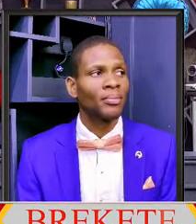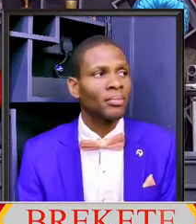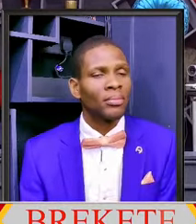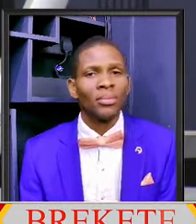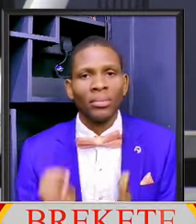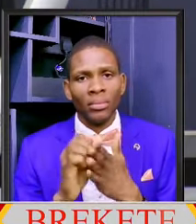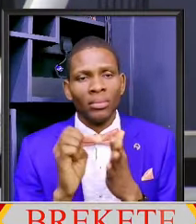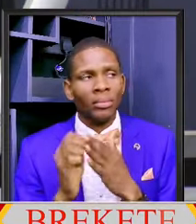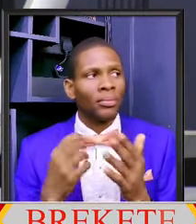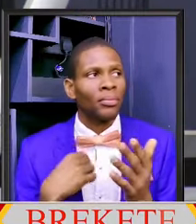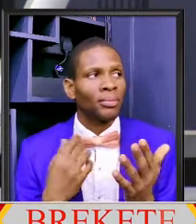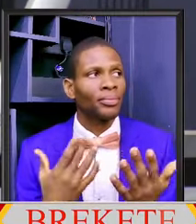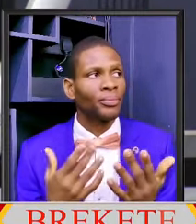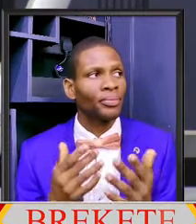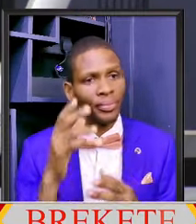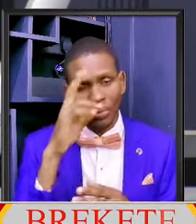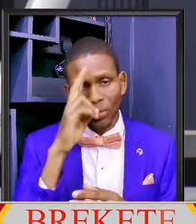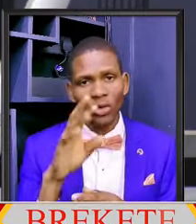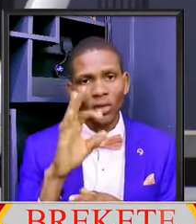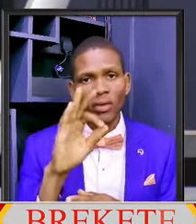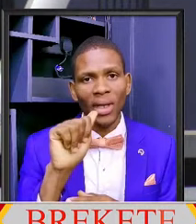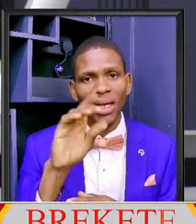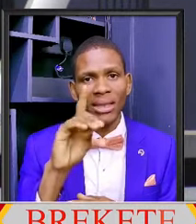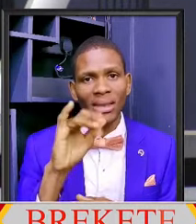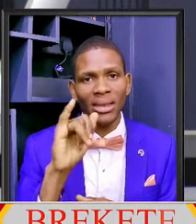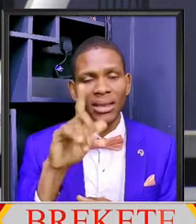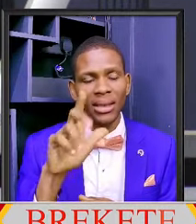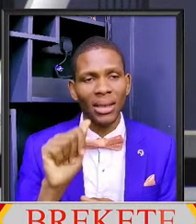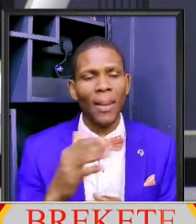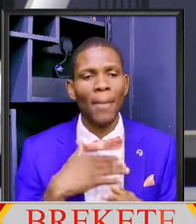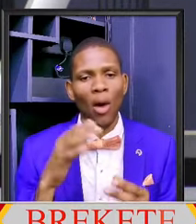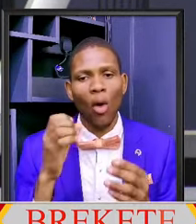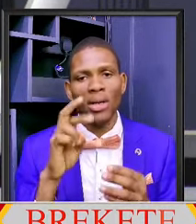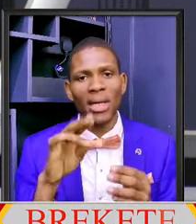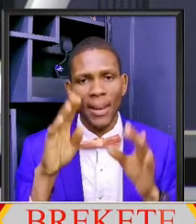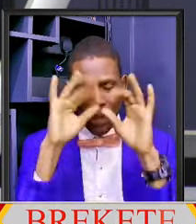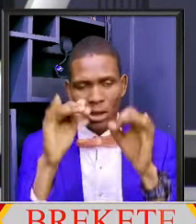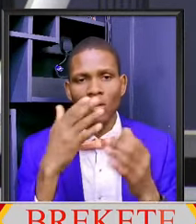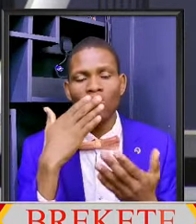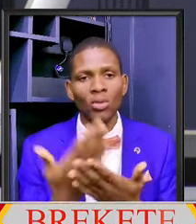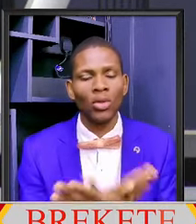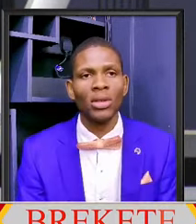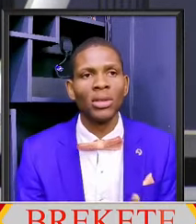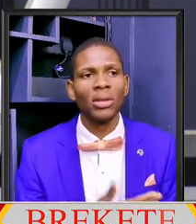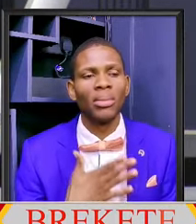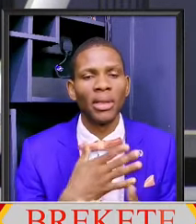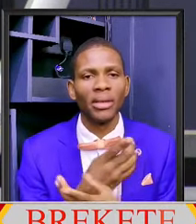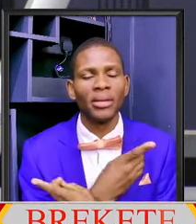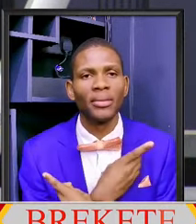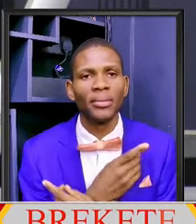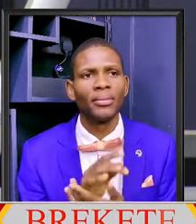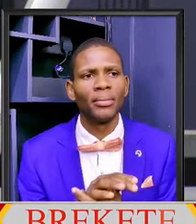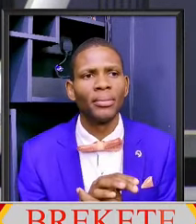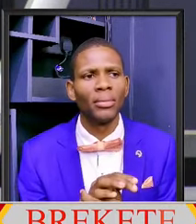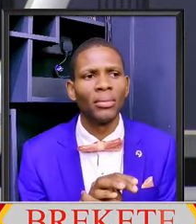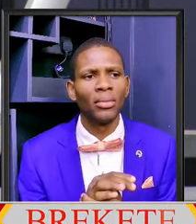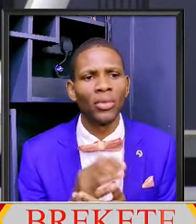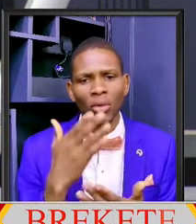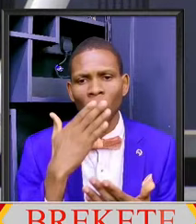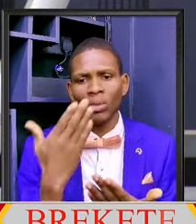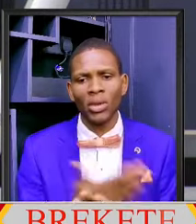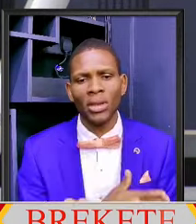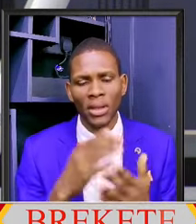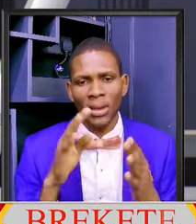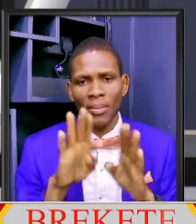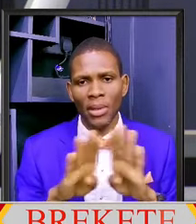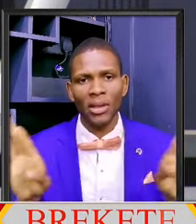Excuse me. Hello, Fadila. My ordinary president. Good morning. Morning, my dear. Good morning, Brekete